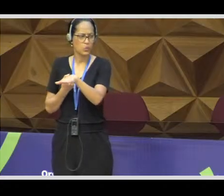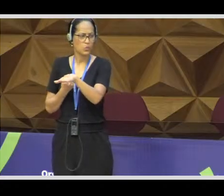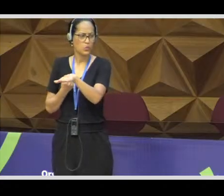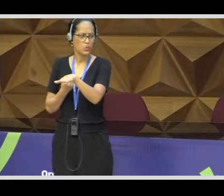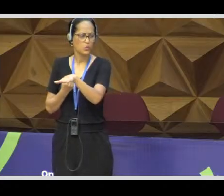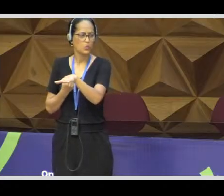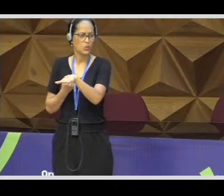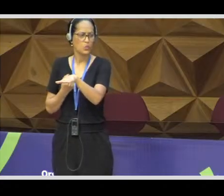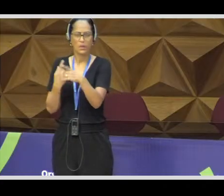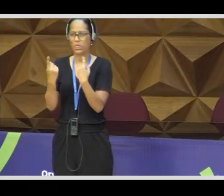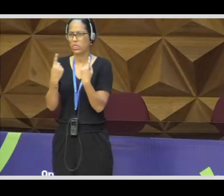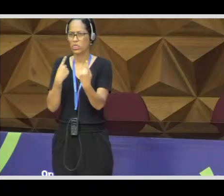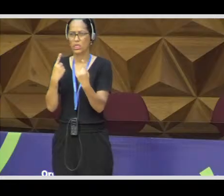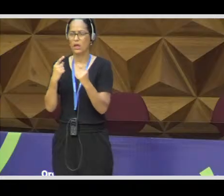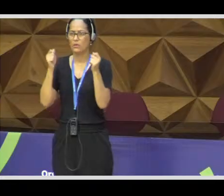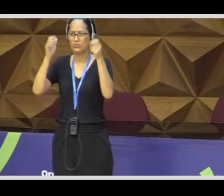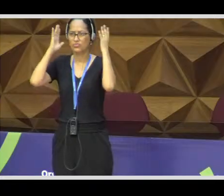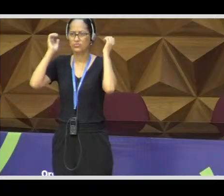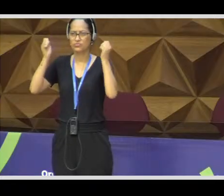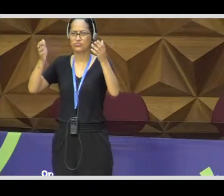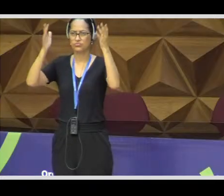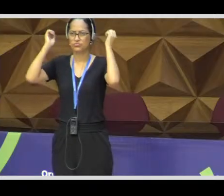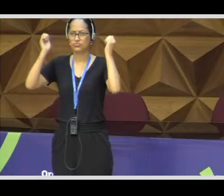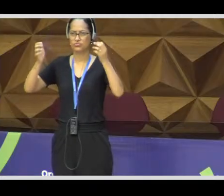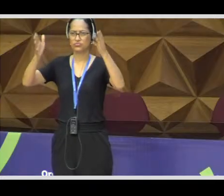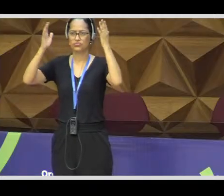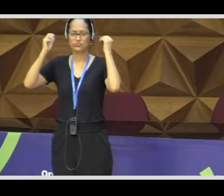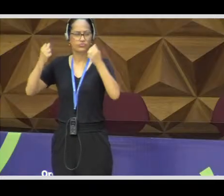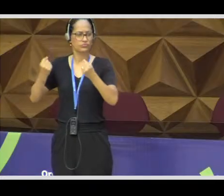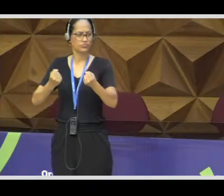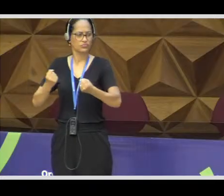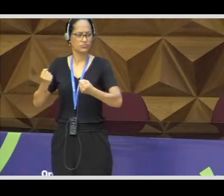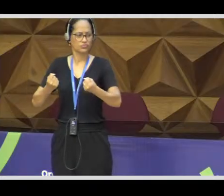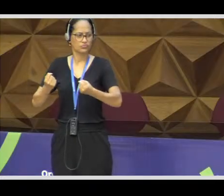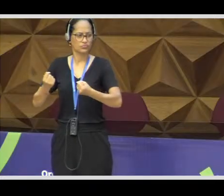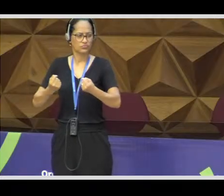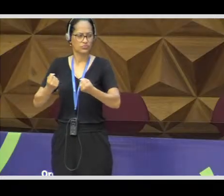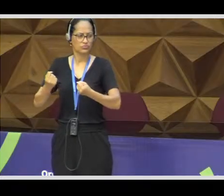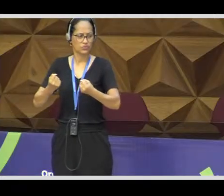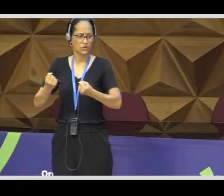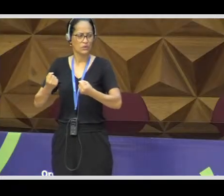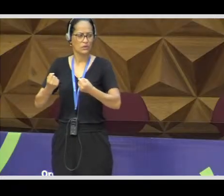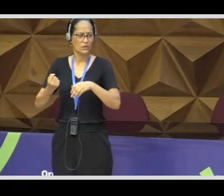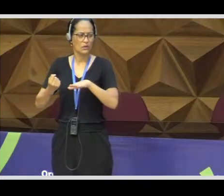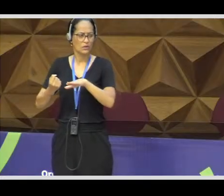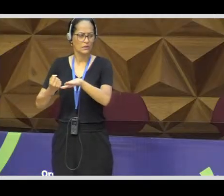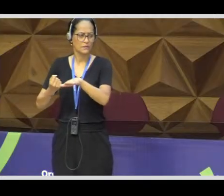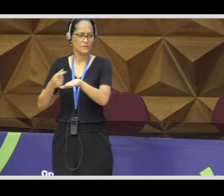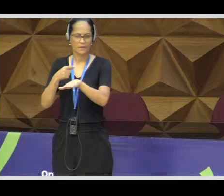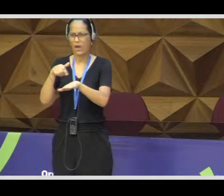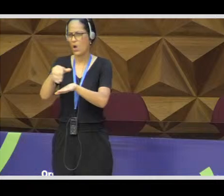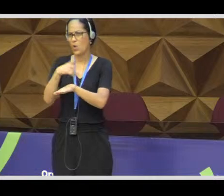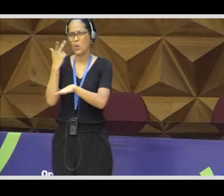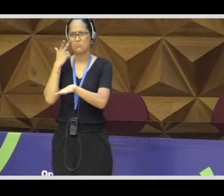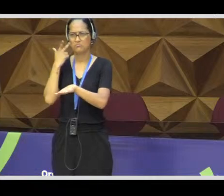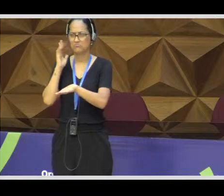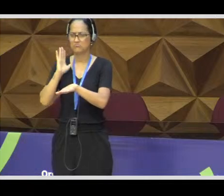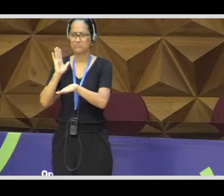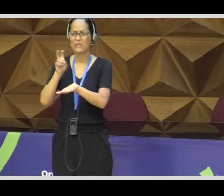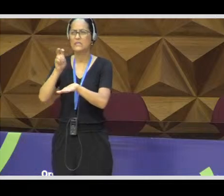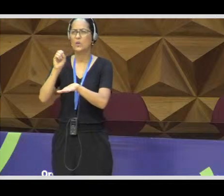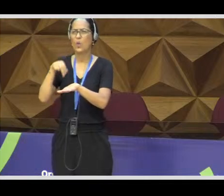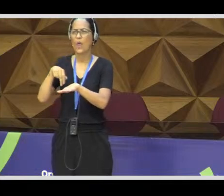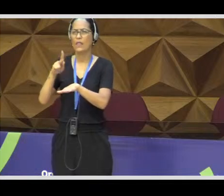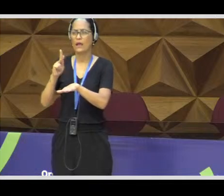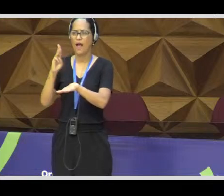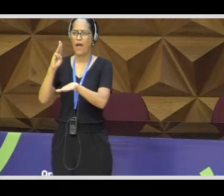you playing? Driving along the road in Glasgow. This is a street near the university. We're driving at 50 kilometers an hour. And